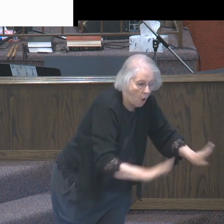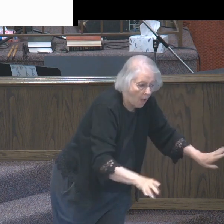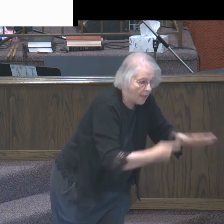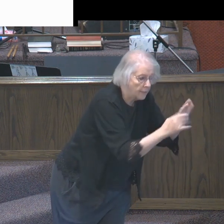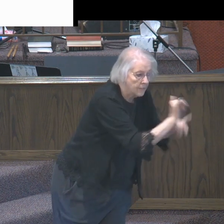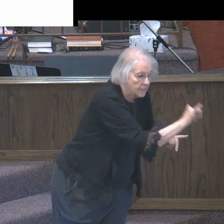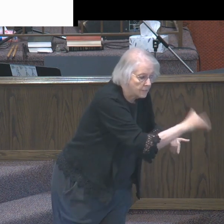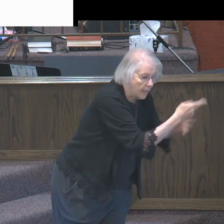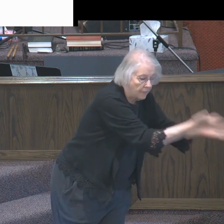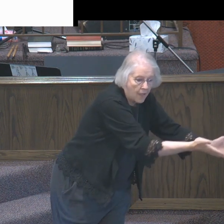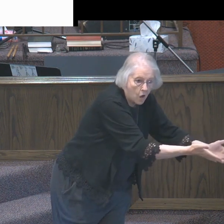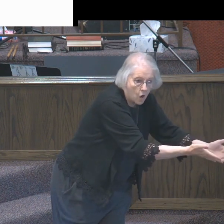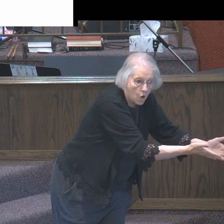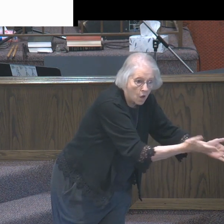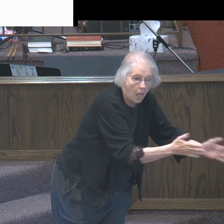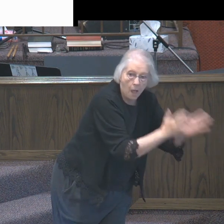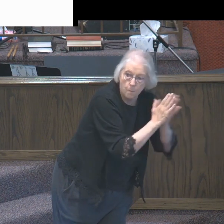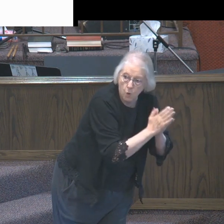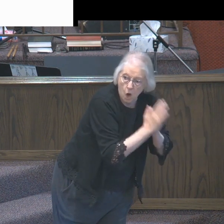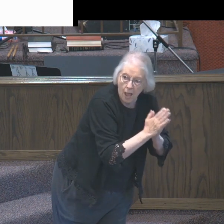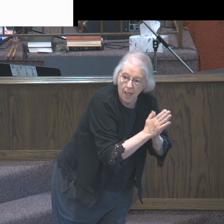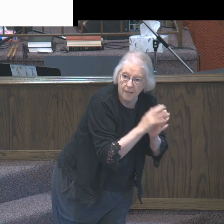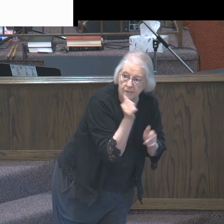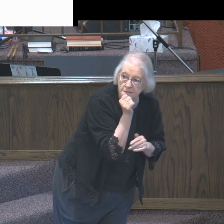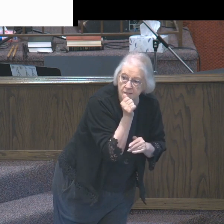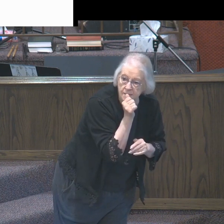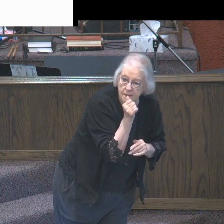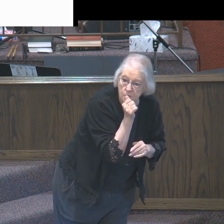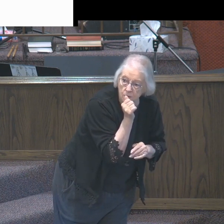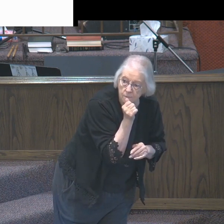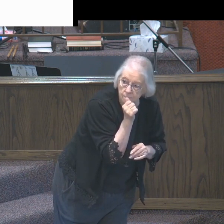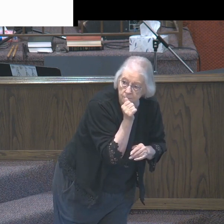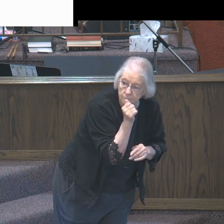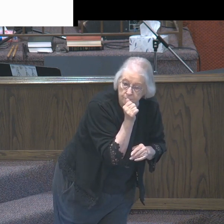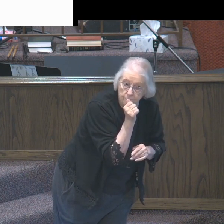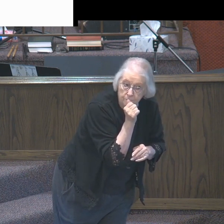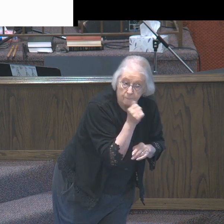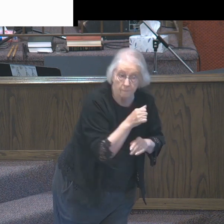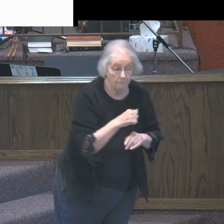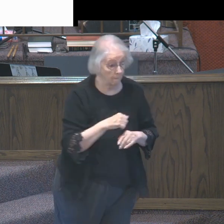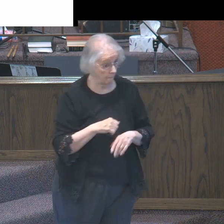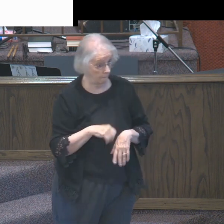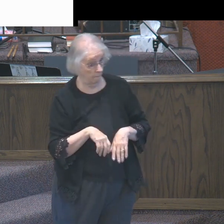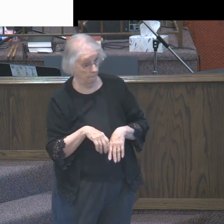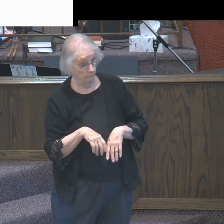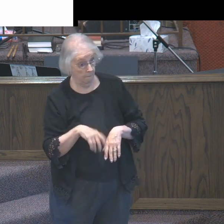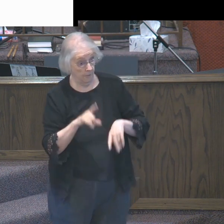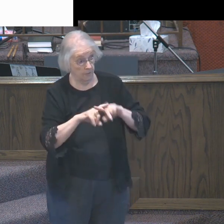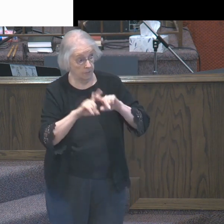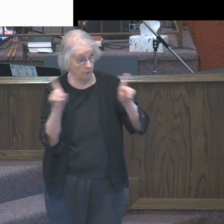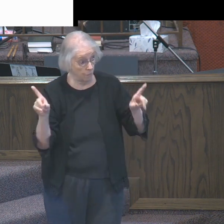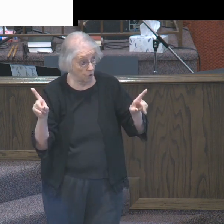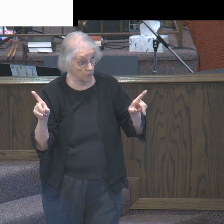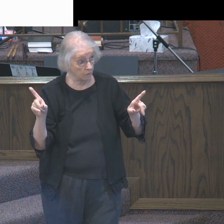openly. And when you pray, do not use vain repetitions as the heathen do, for